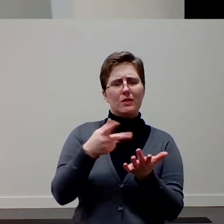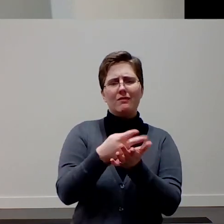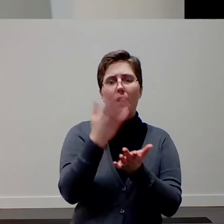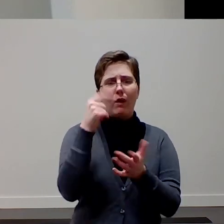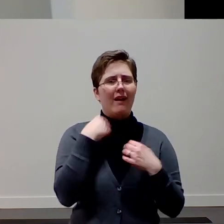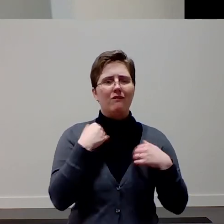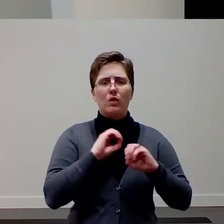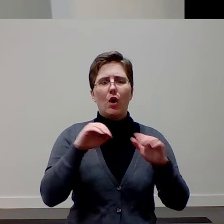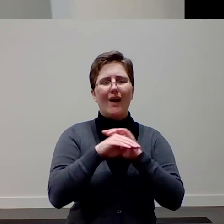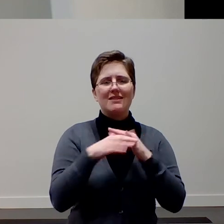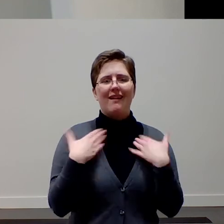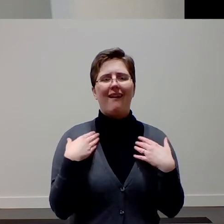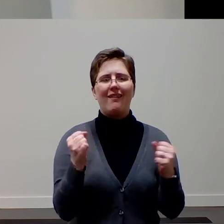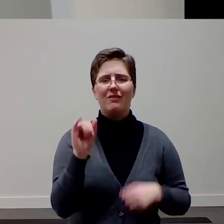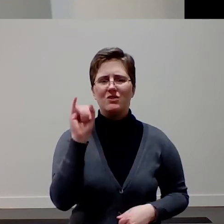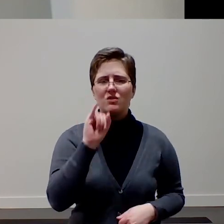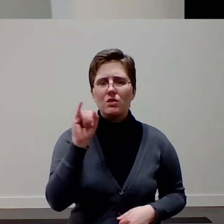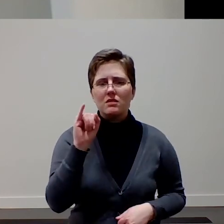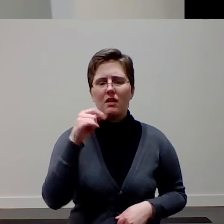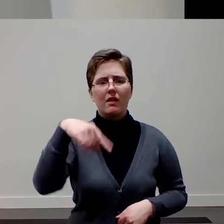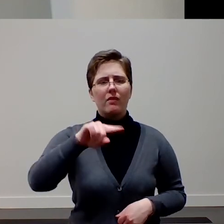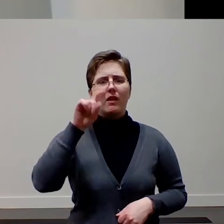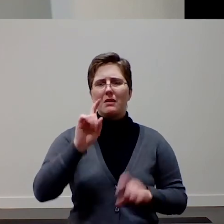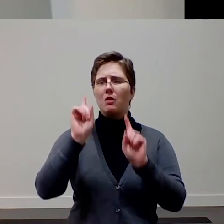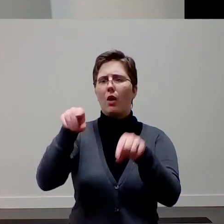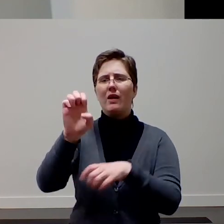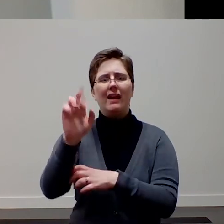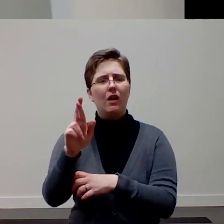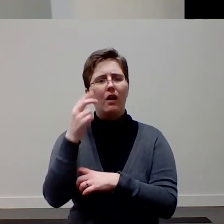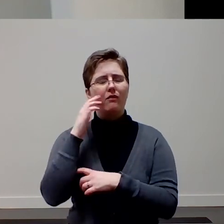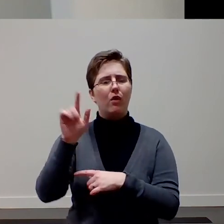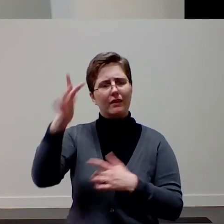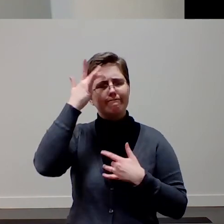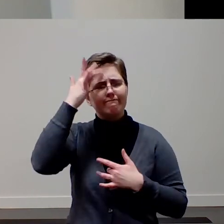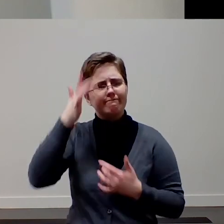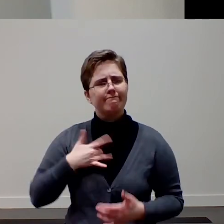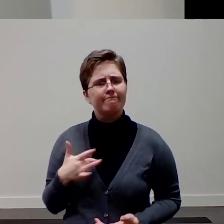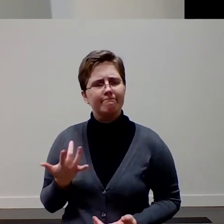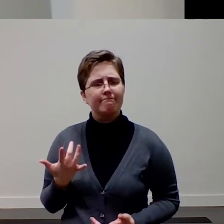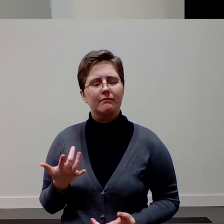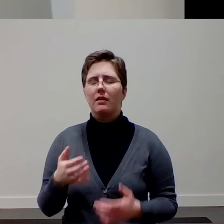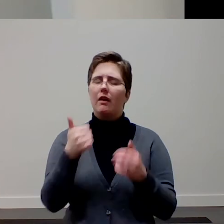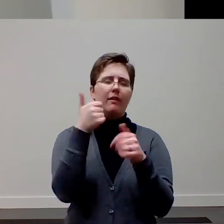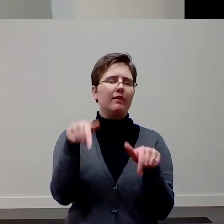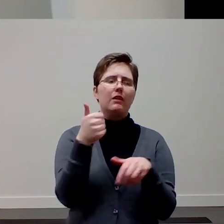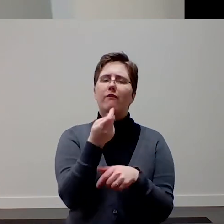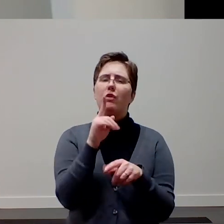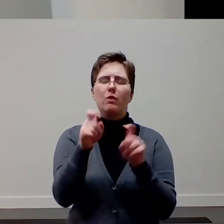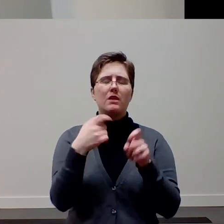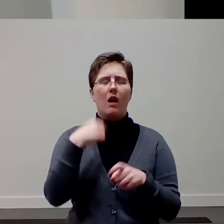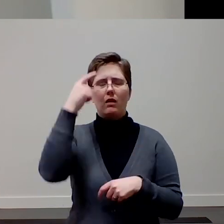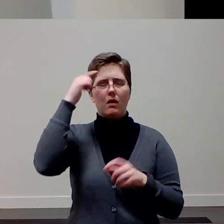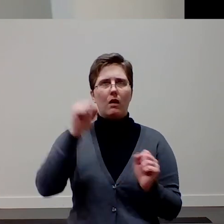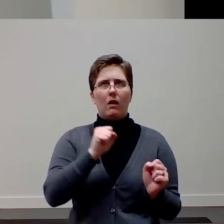statement is not the feelings of my fellow board members or any staff of TPS. This is coming from a proud TPS mother of a